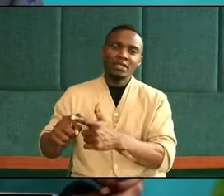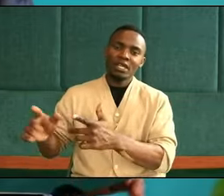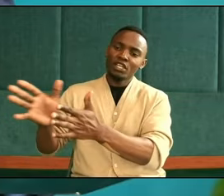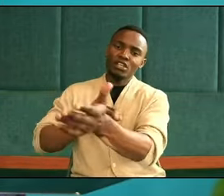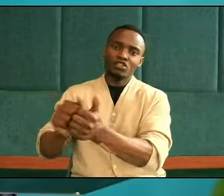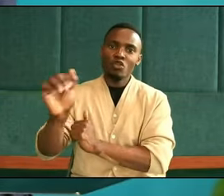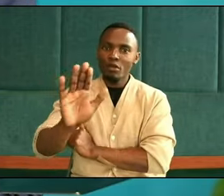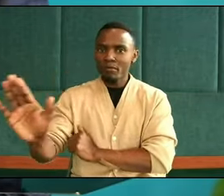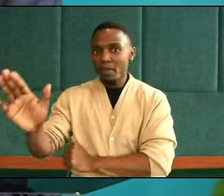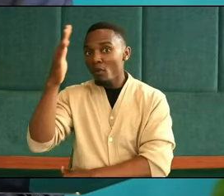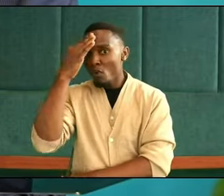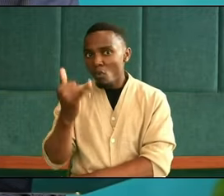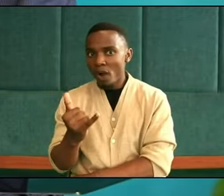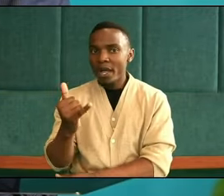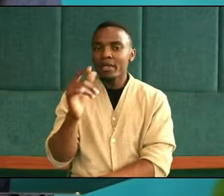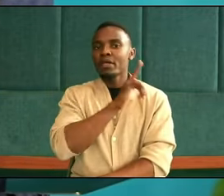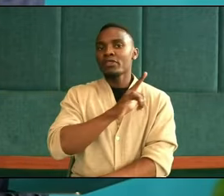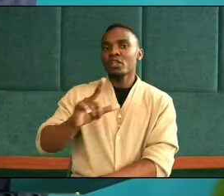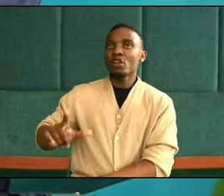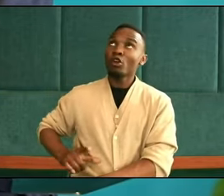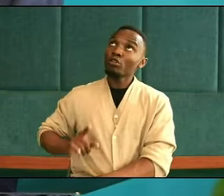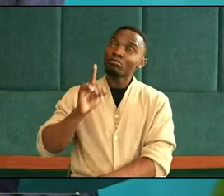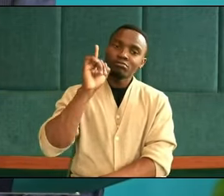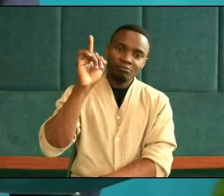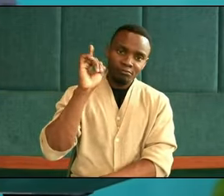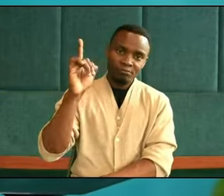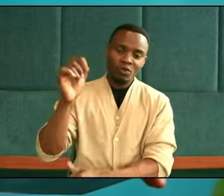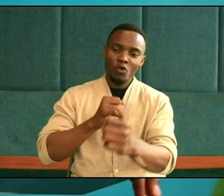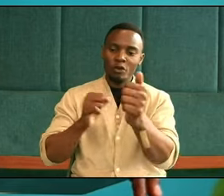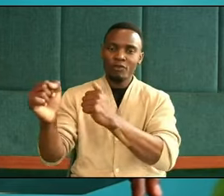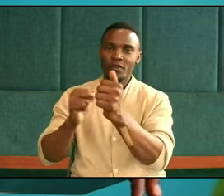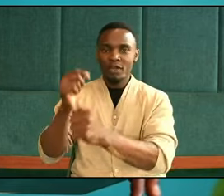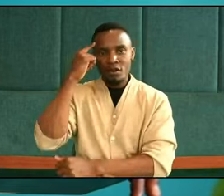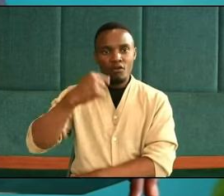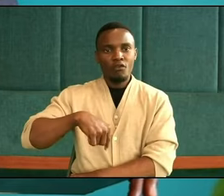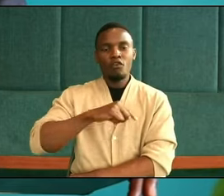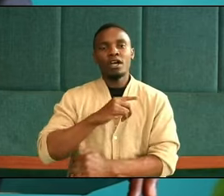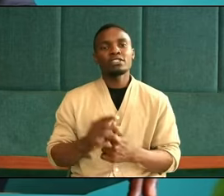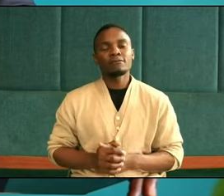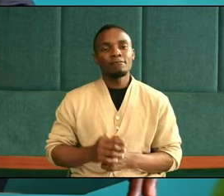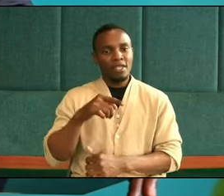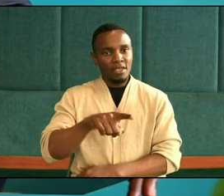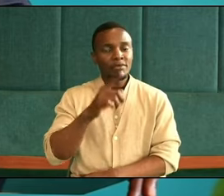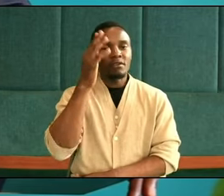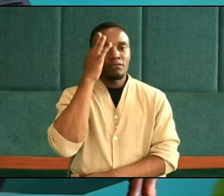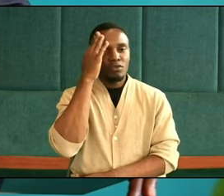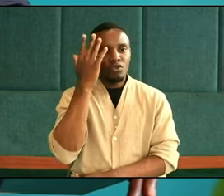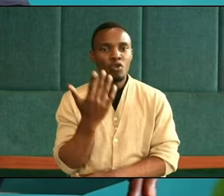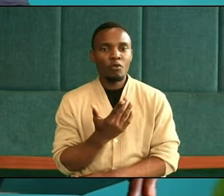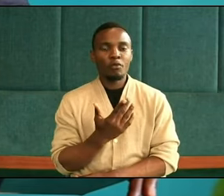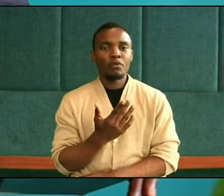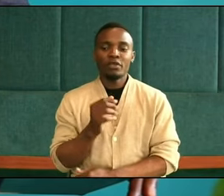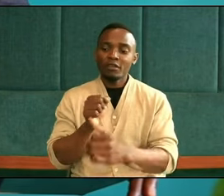them, because the Lord will act on our behalf. He knew that